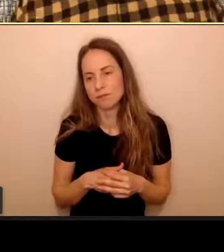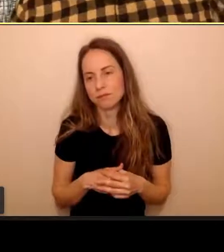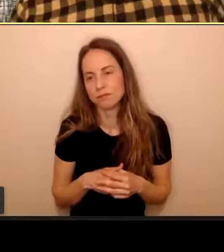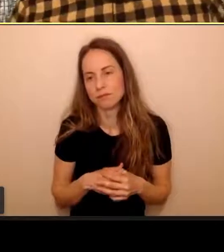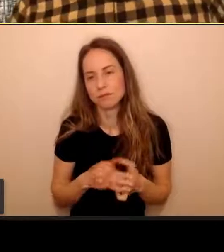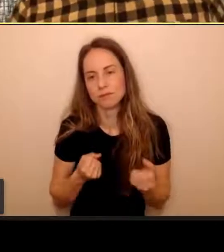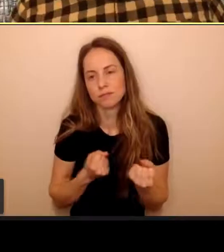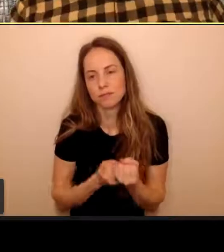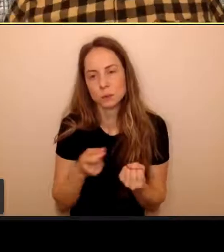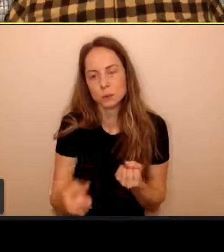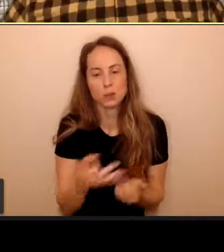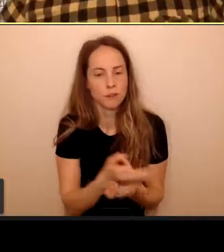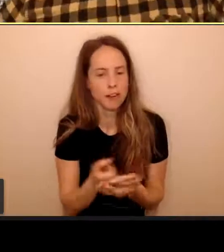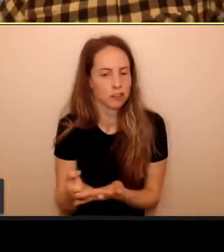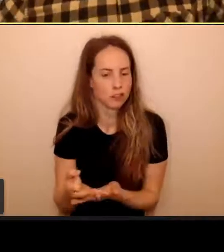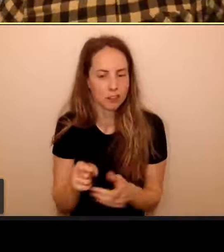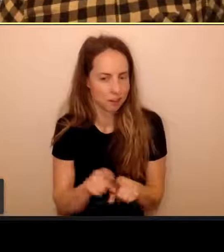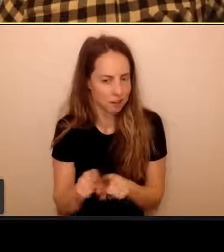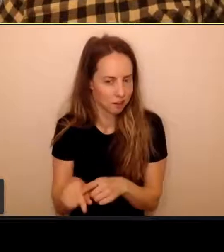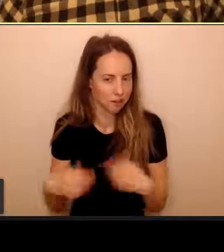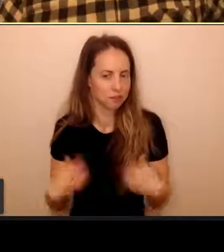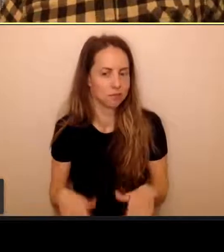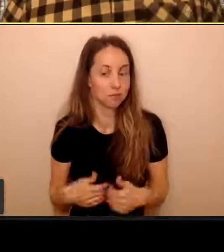you financially as well.